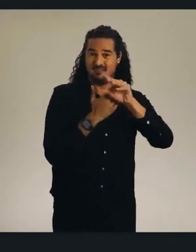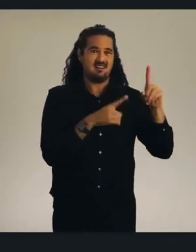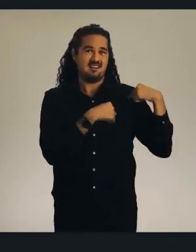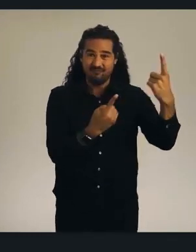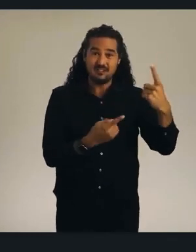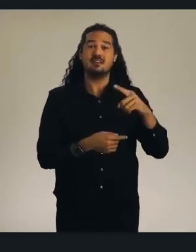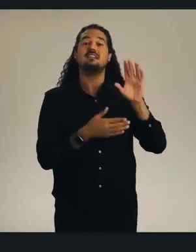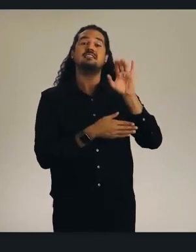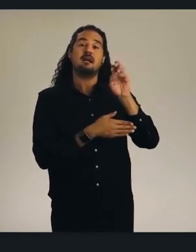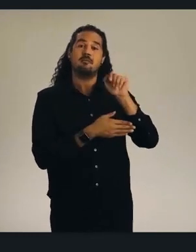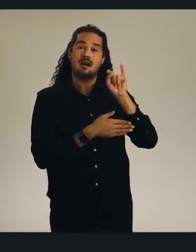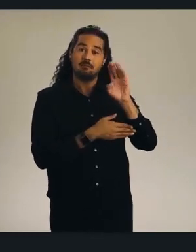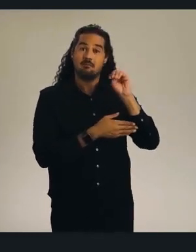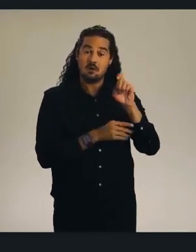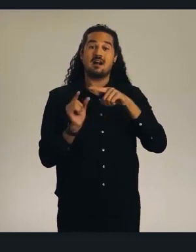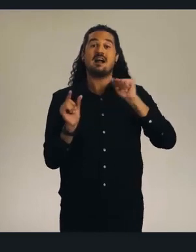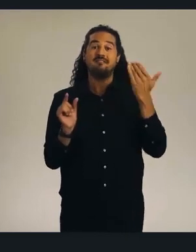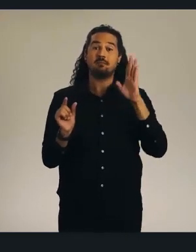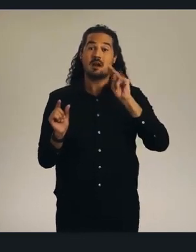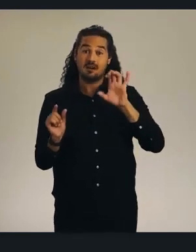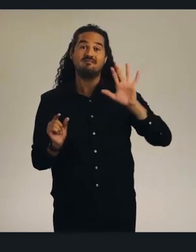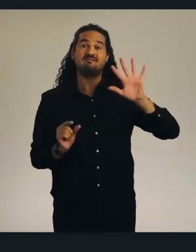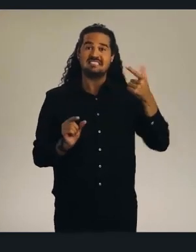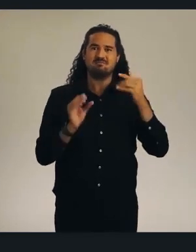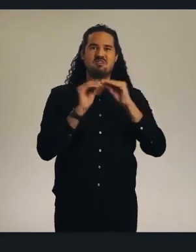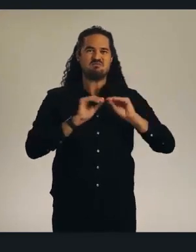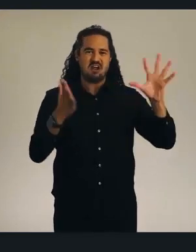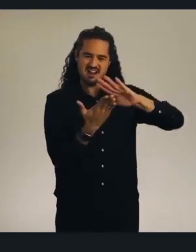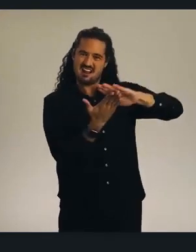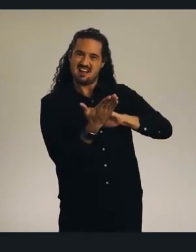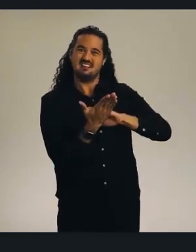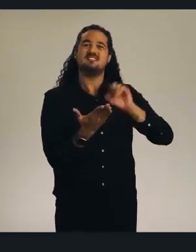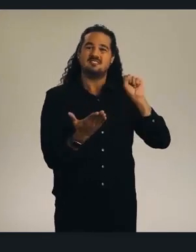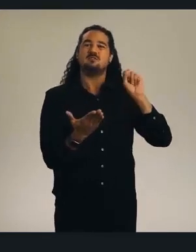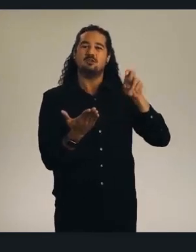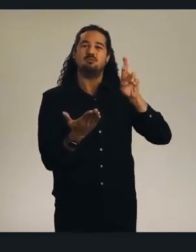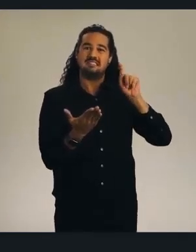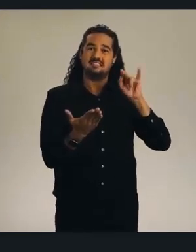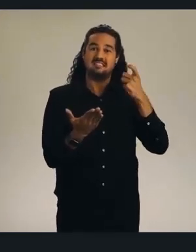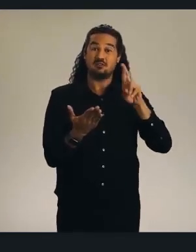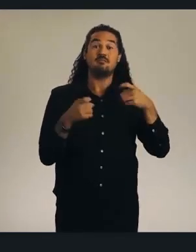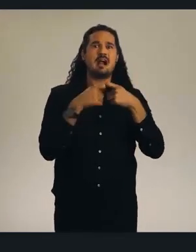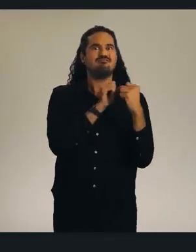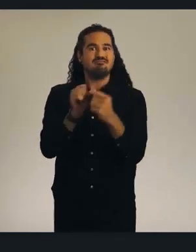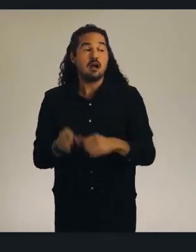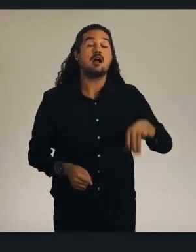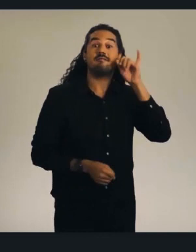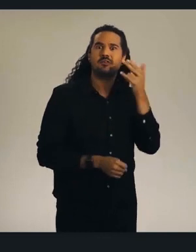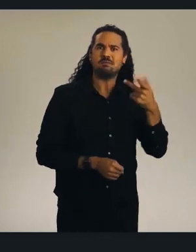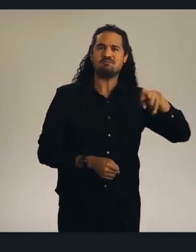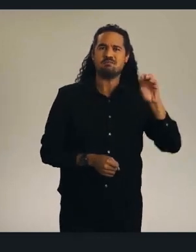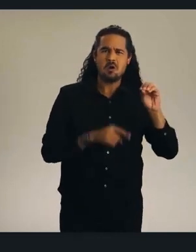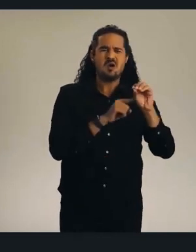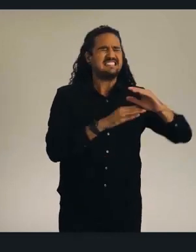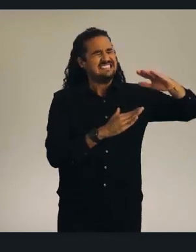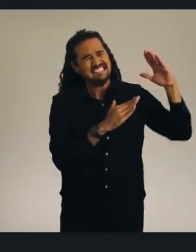mode, A15 Bionic, 5G, brighter Super Retina XDR display, and longer all-day battery life. iPhone 13 Pro with our most